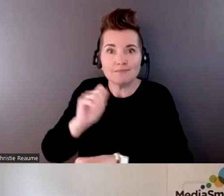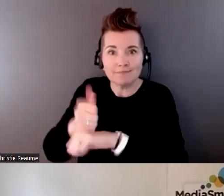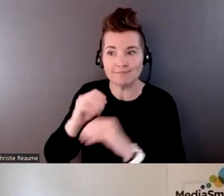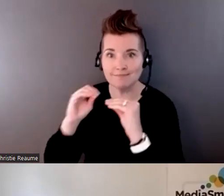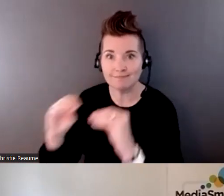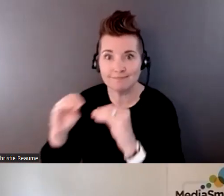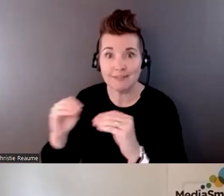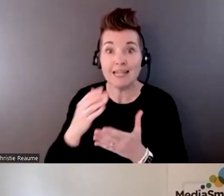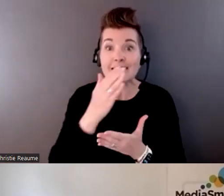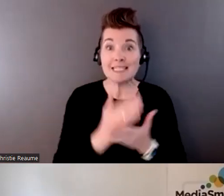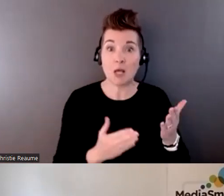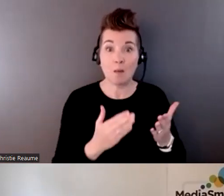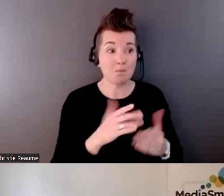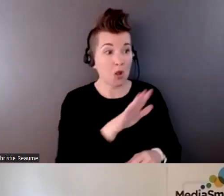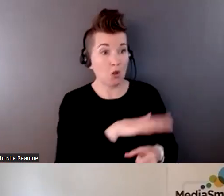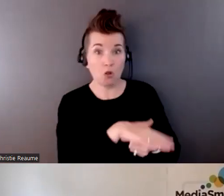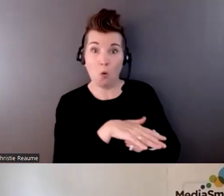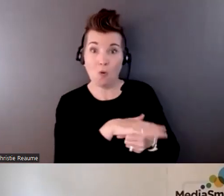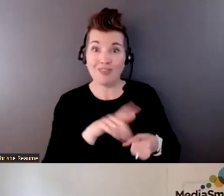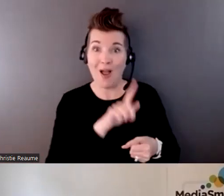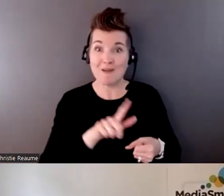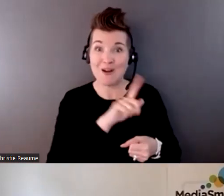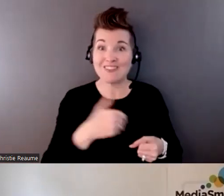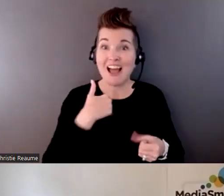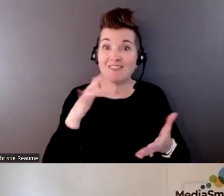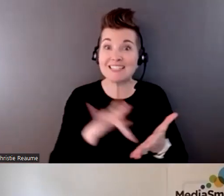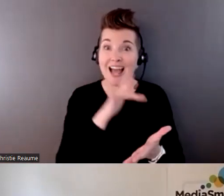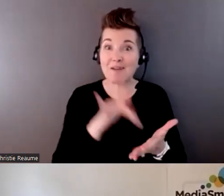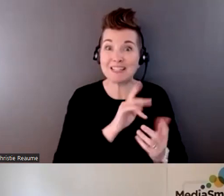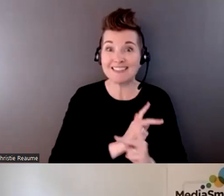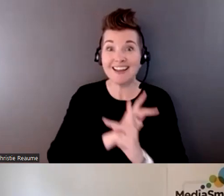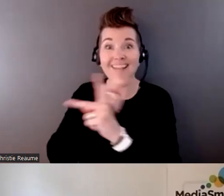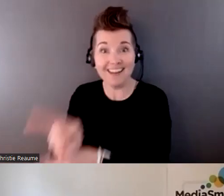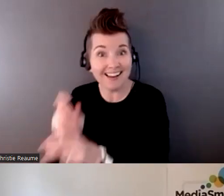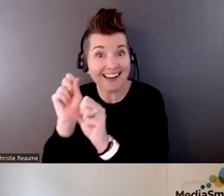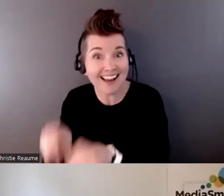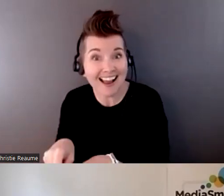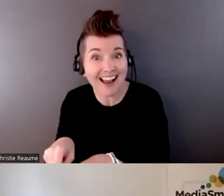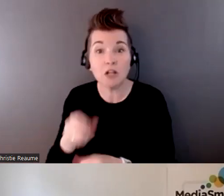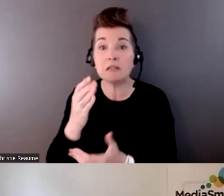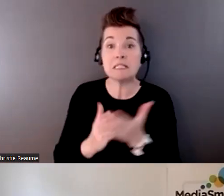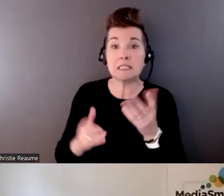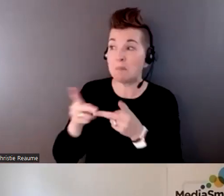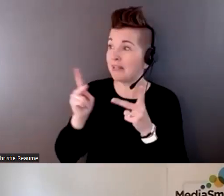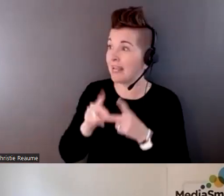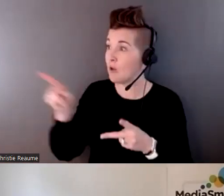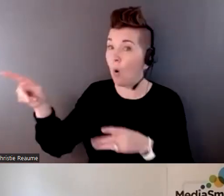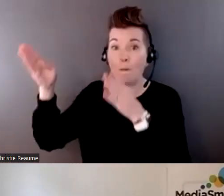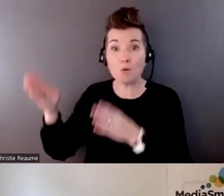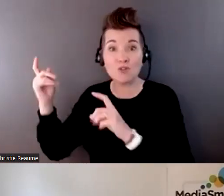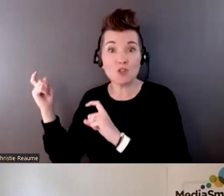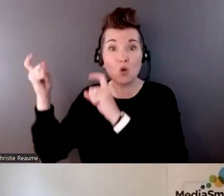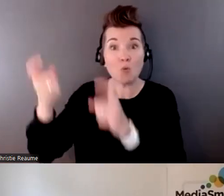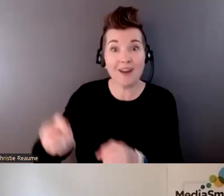lending programs through local libraries there have been initiatives where people donate devices for low-income older